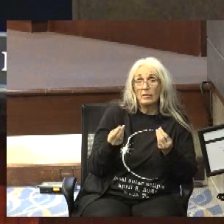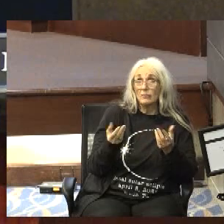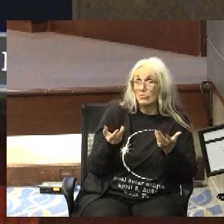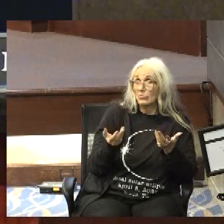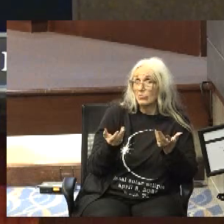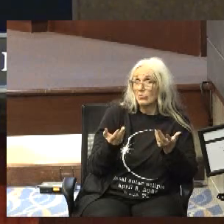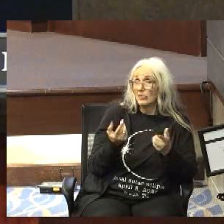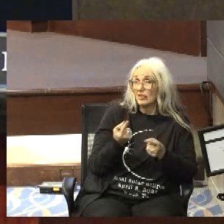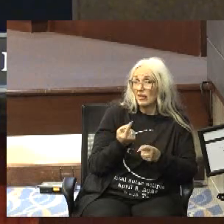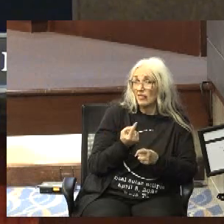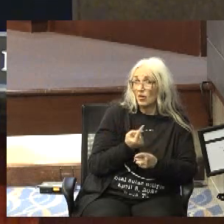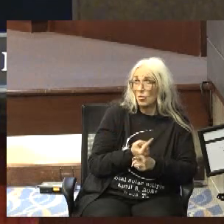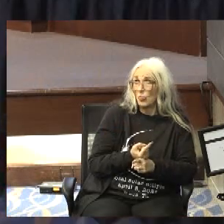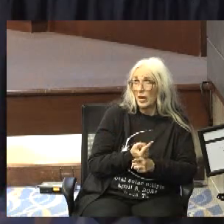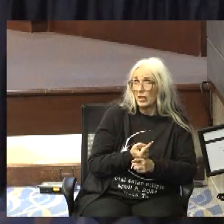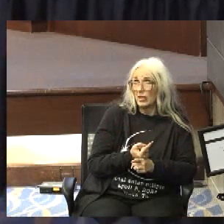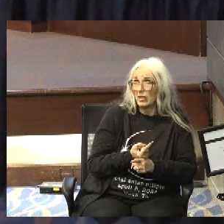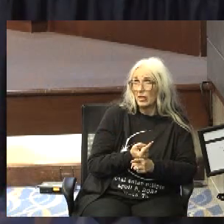site. Is that correct?